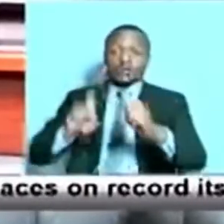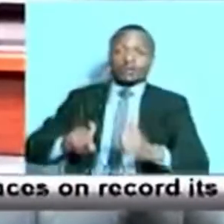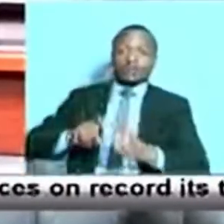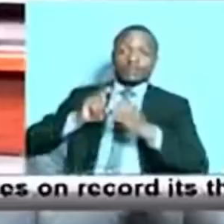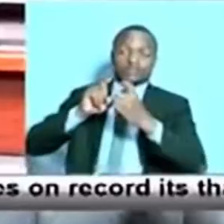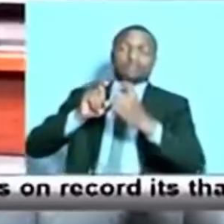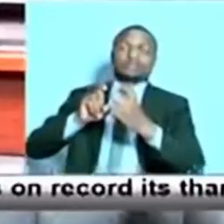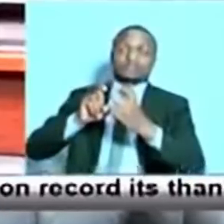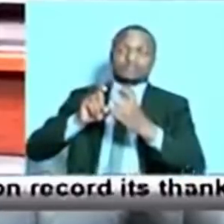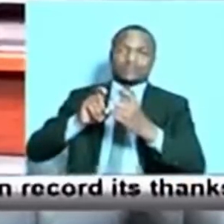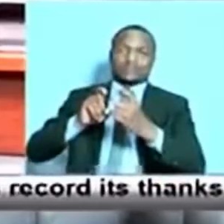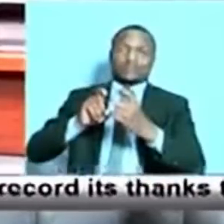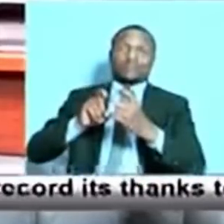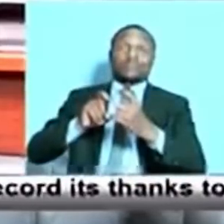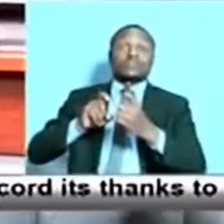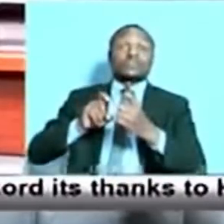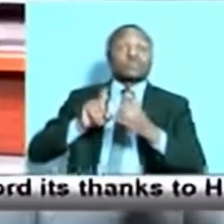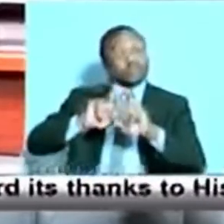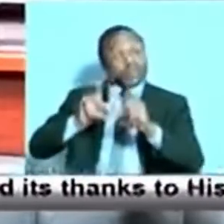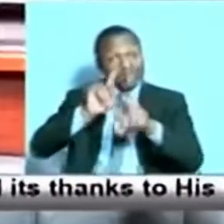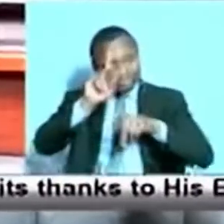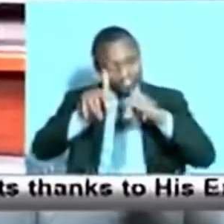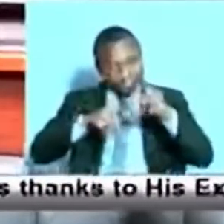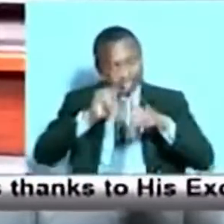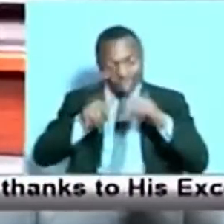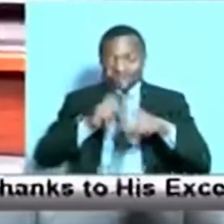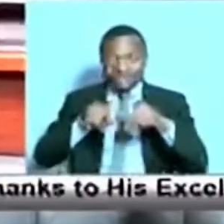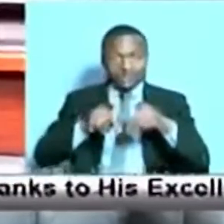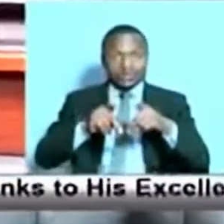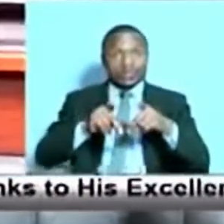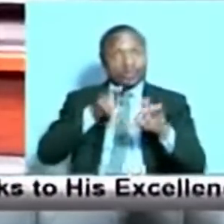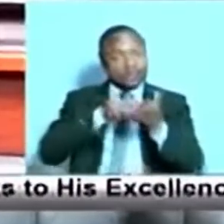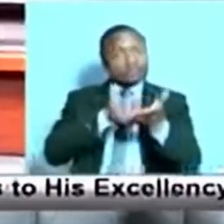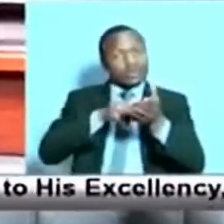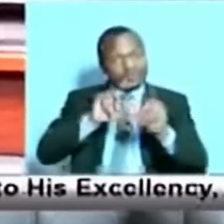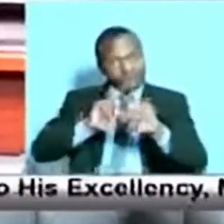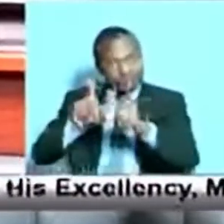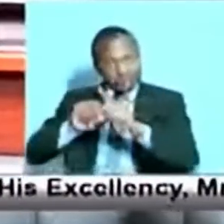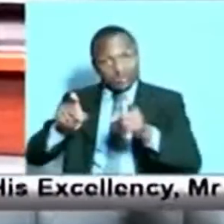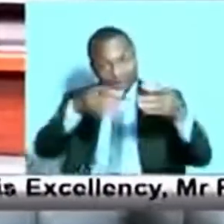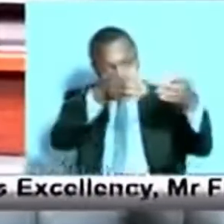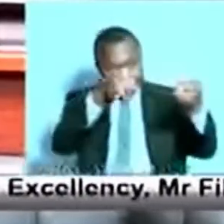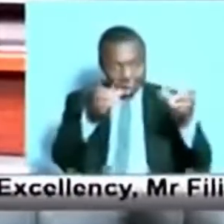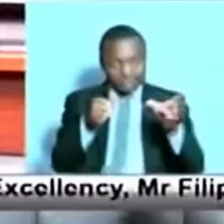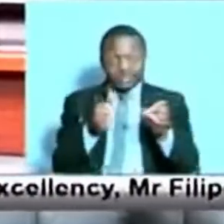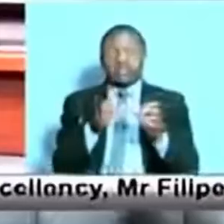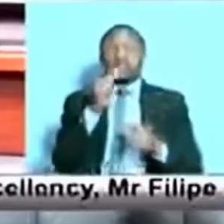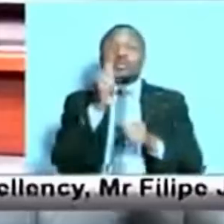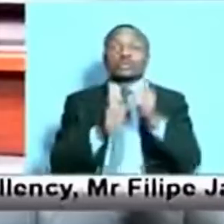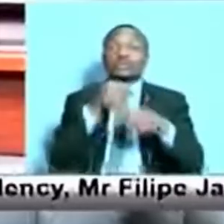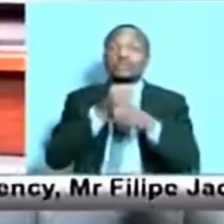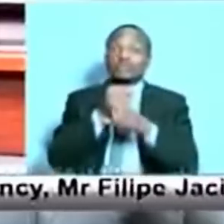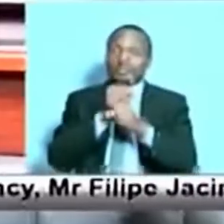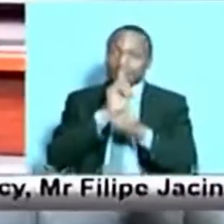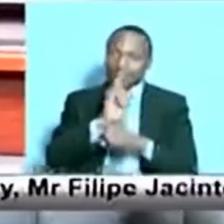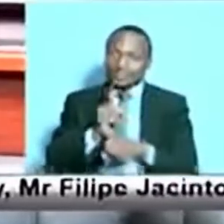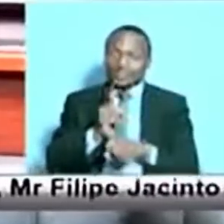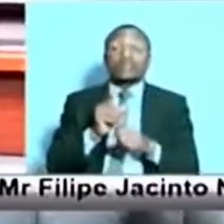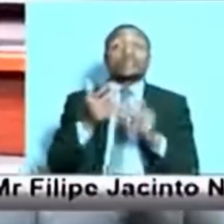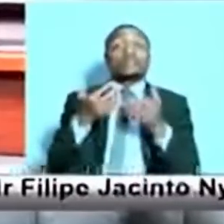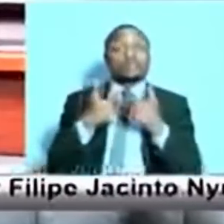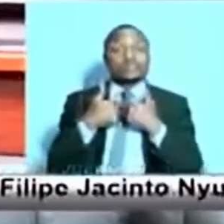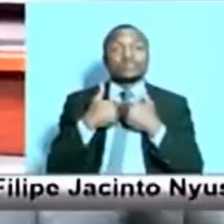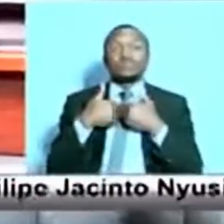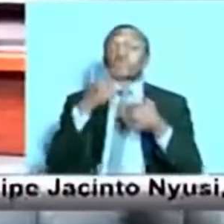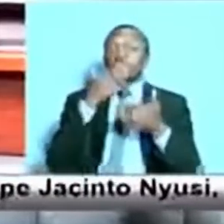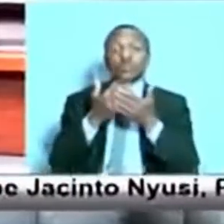mitigate those challenges for the various people who we are representing from our various jurisdictions, which will ensure that we have